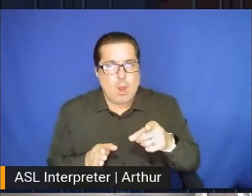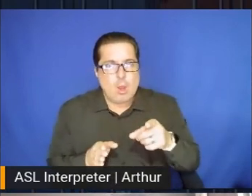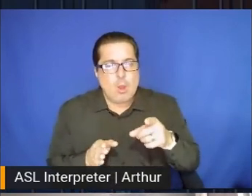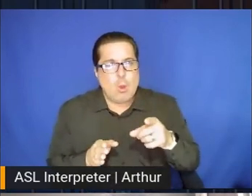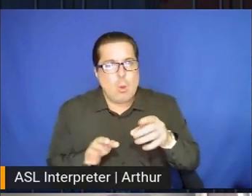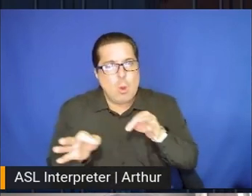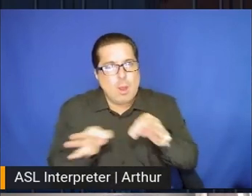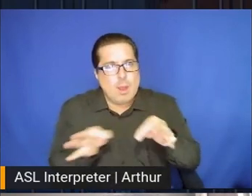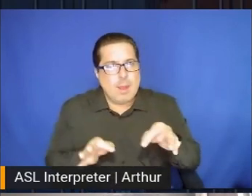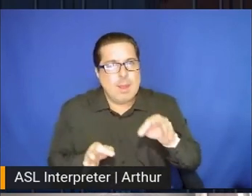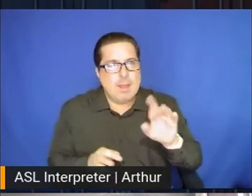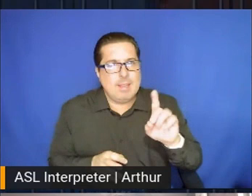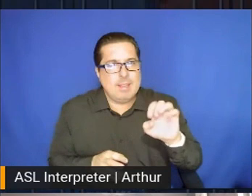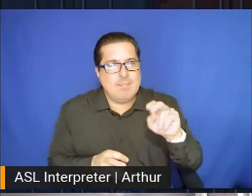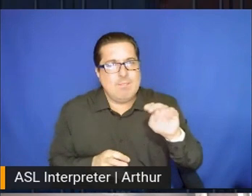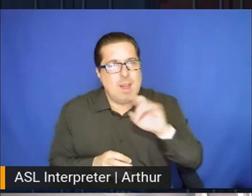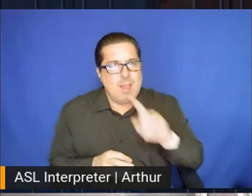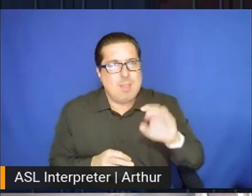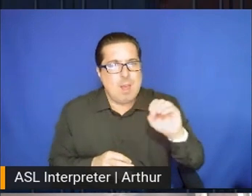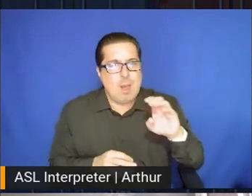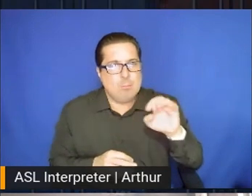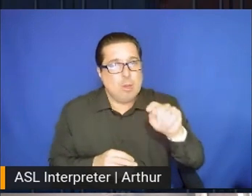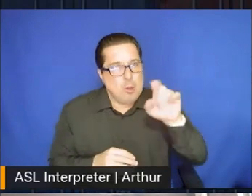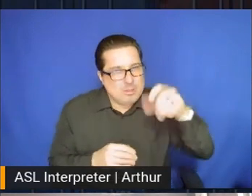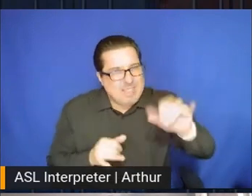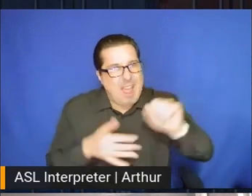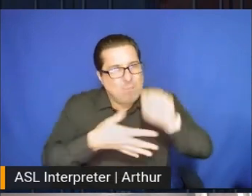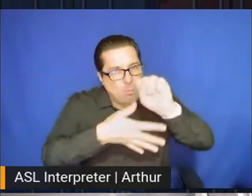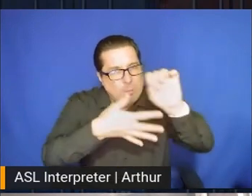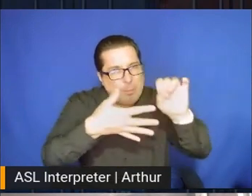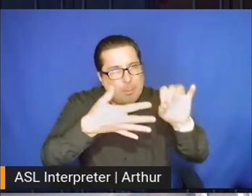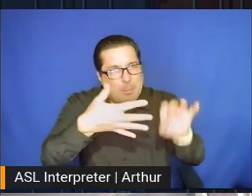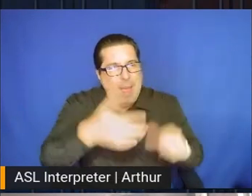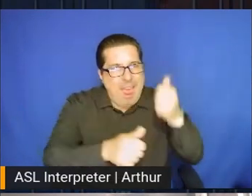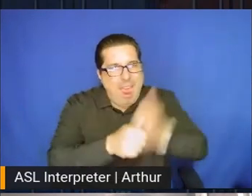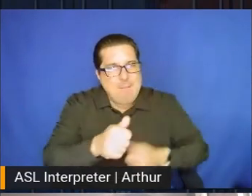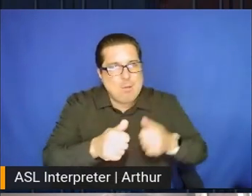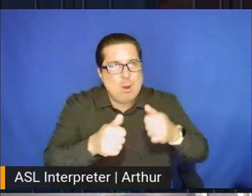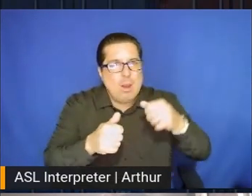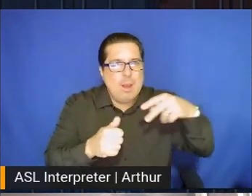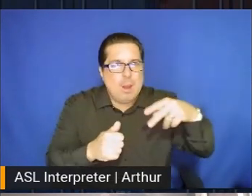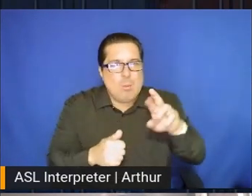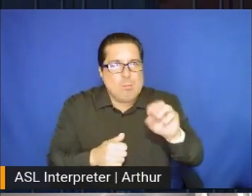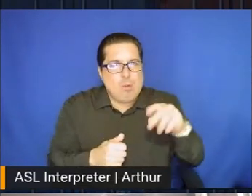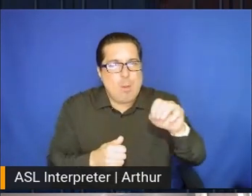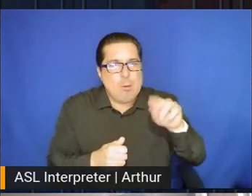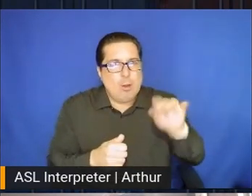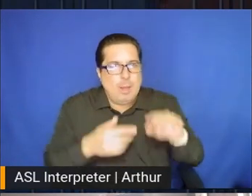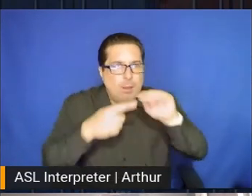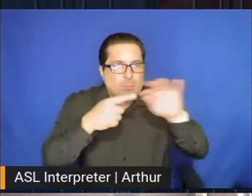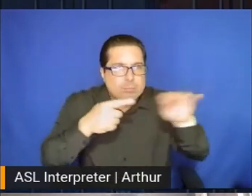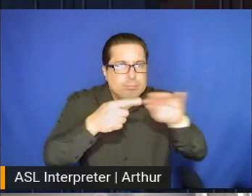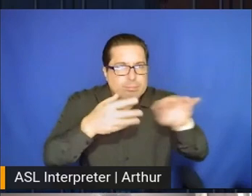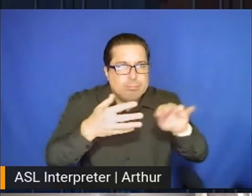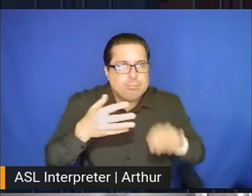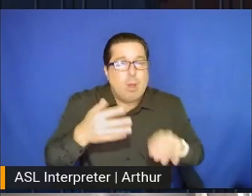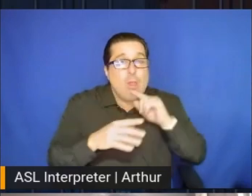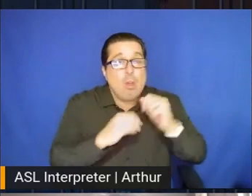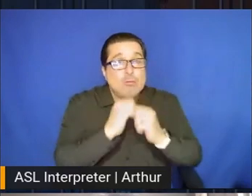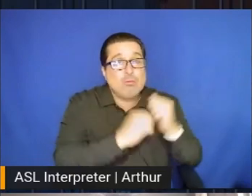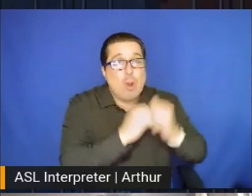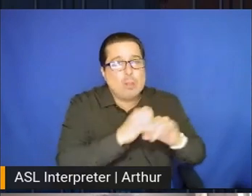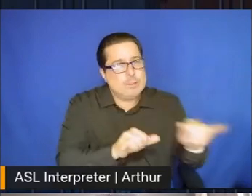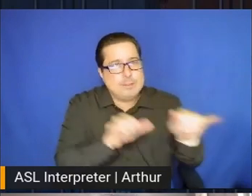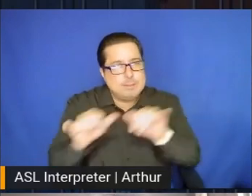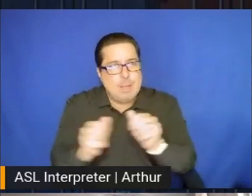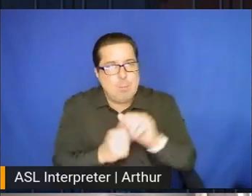the object. You still need to define every single property, and the structure is exactly the same as the YAML structure. So you can see